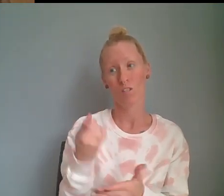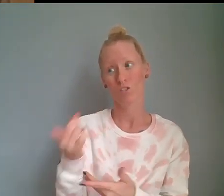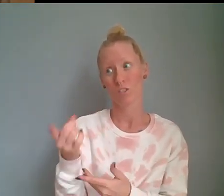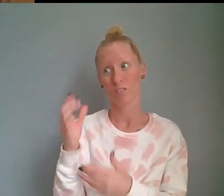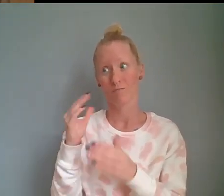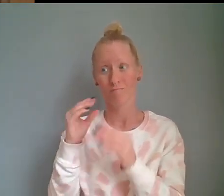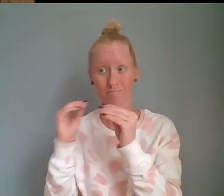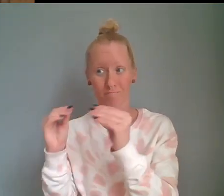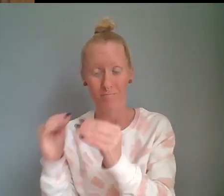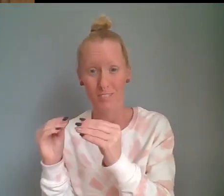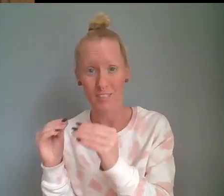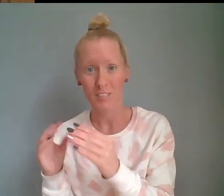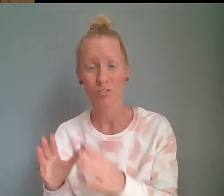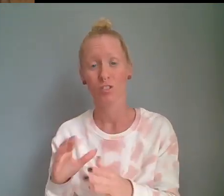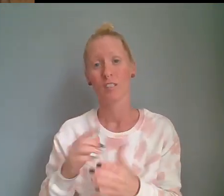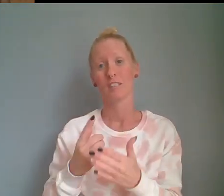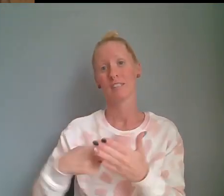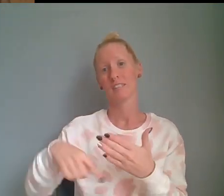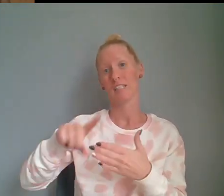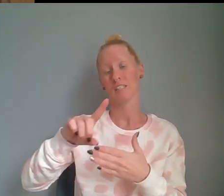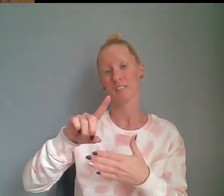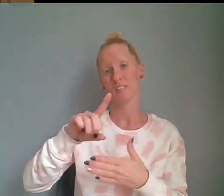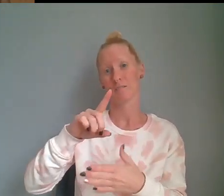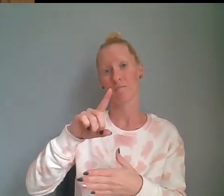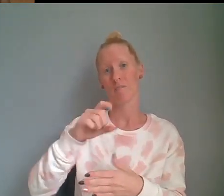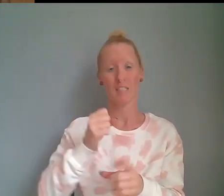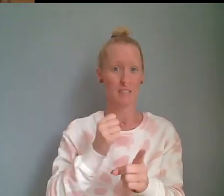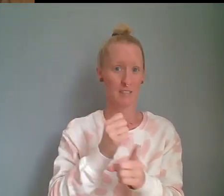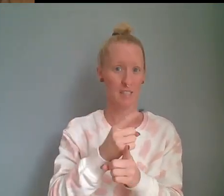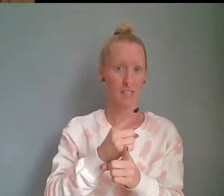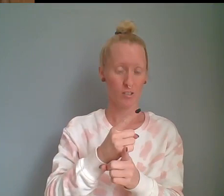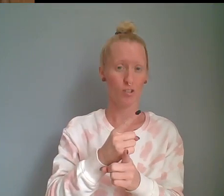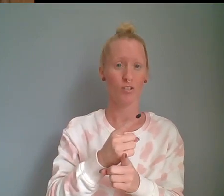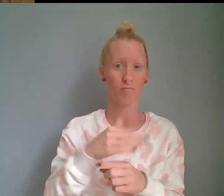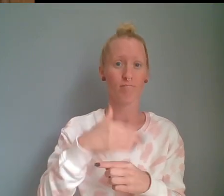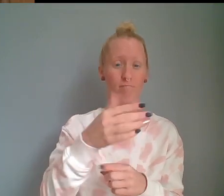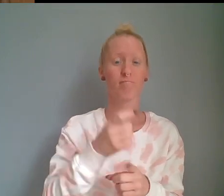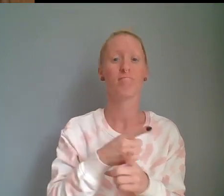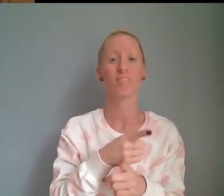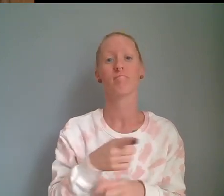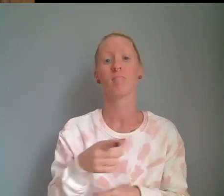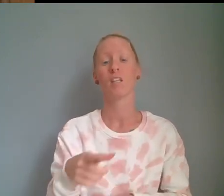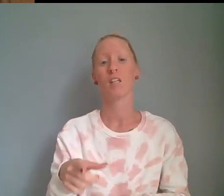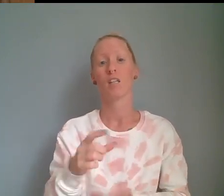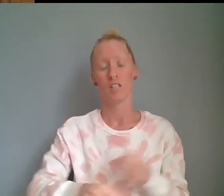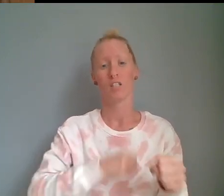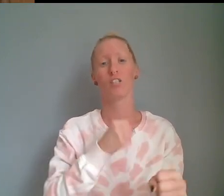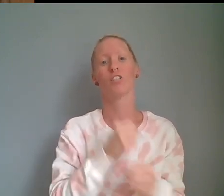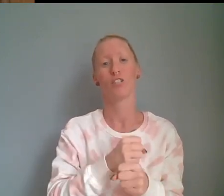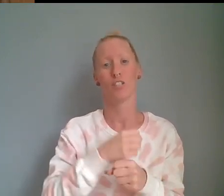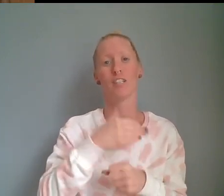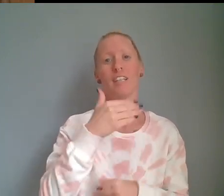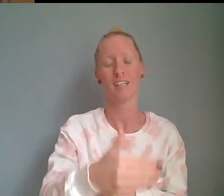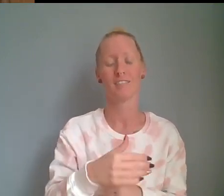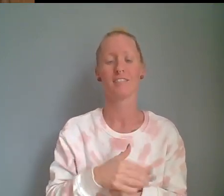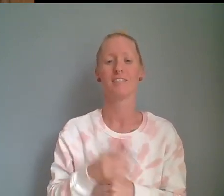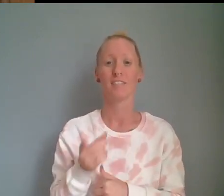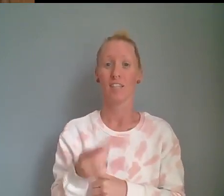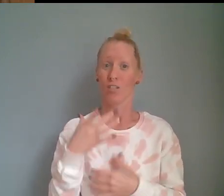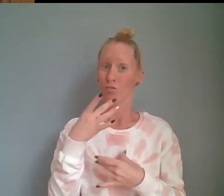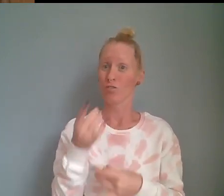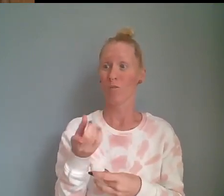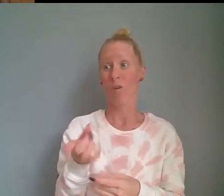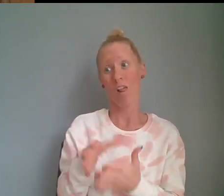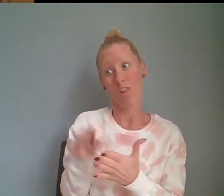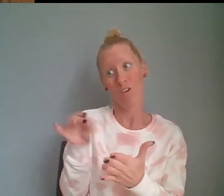clinical psychology, which has a superb reputation as an extremely interesting course. If you are interested in what you hear today and you want to learn